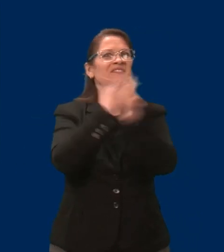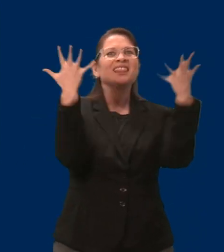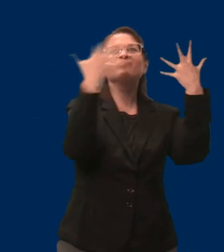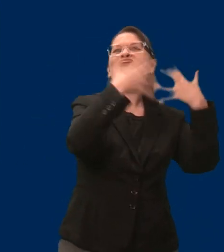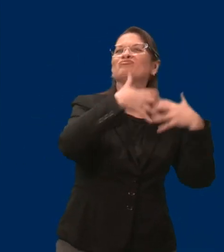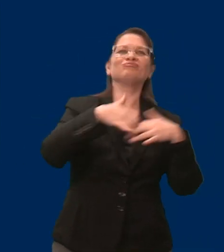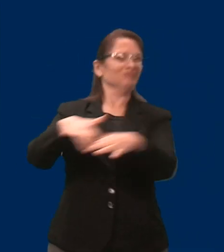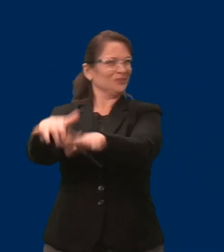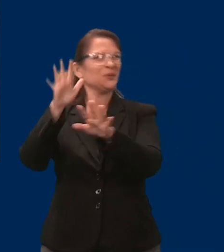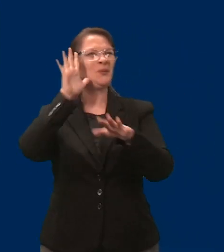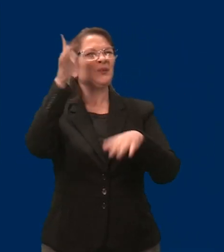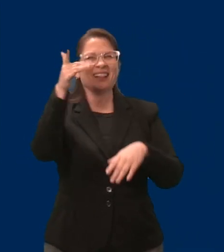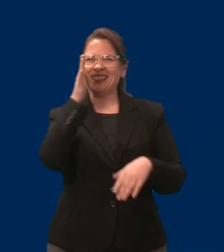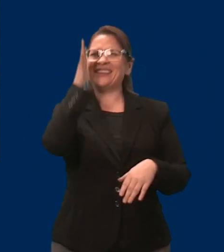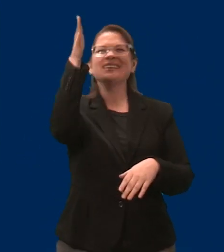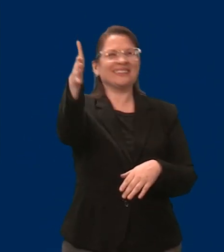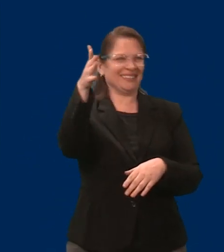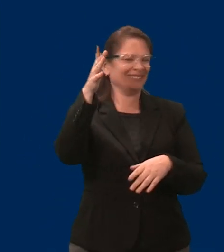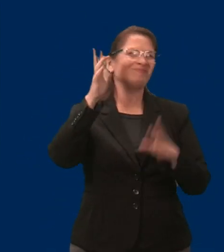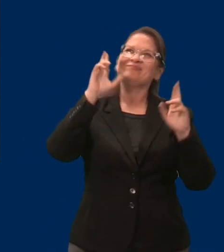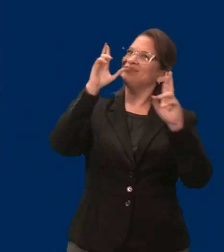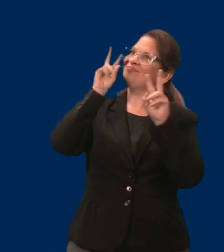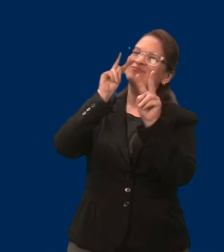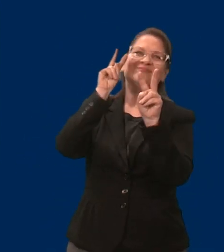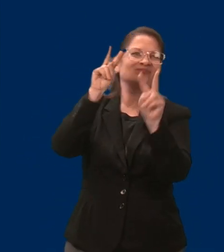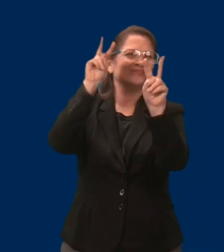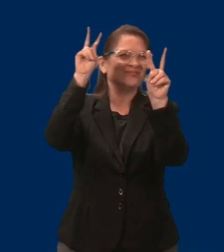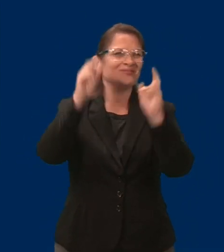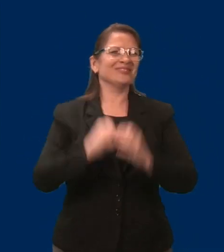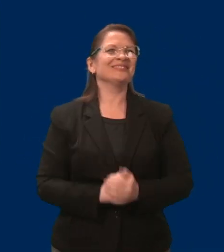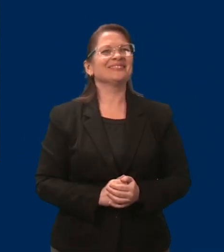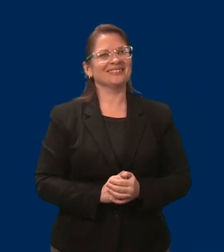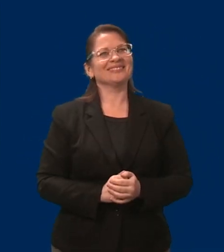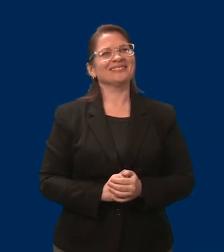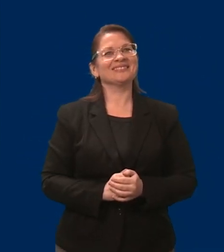So now, sadly, but happily, I'm going to turn it back to Trevor for our next segment.